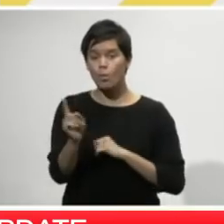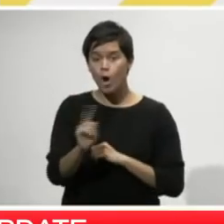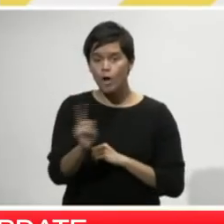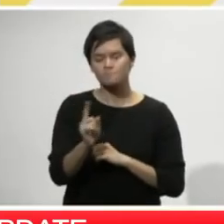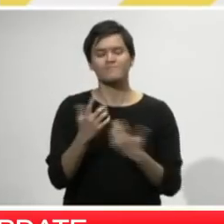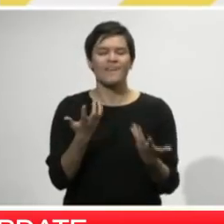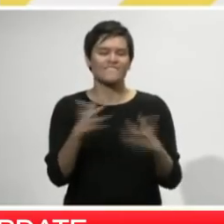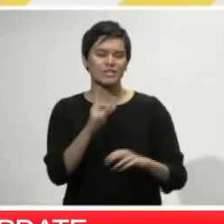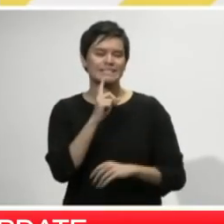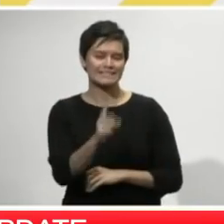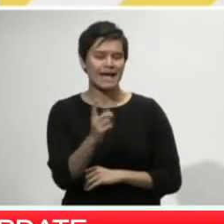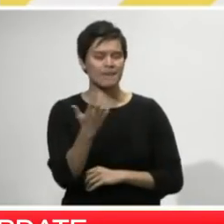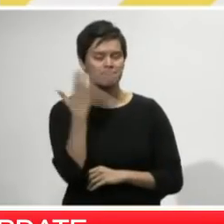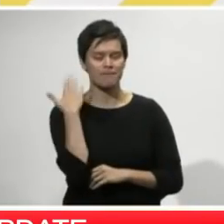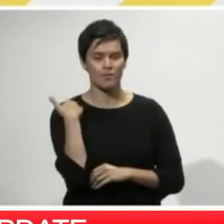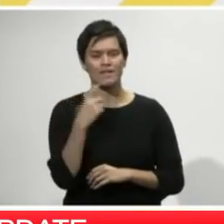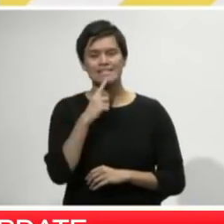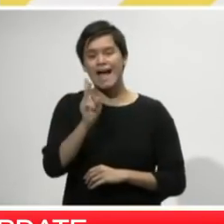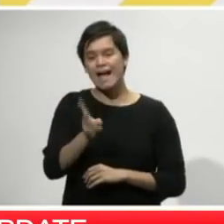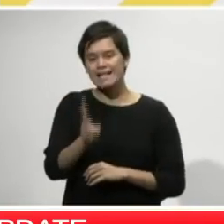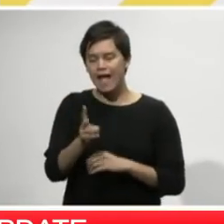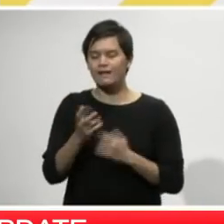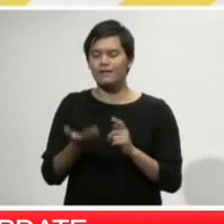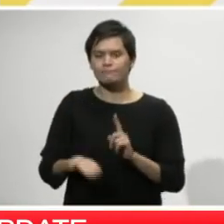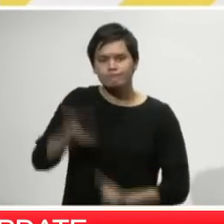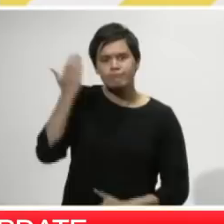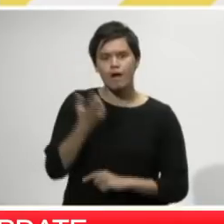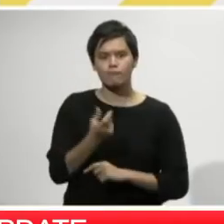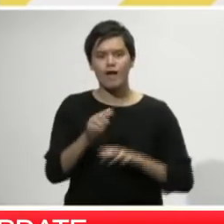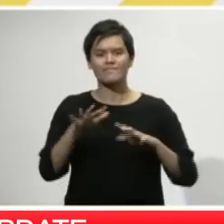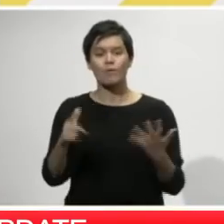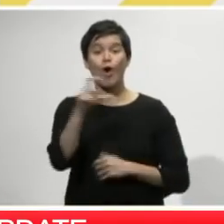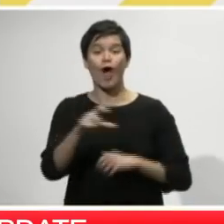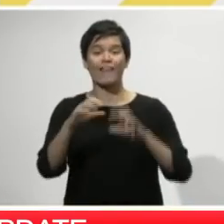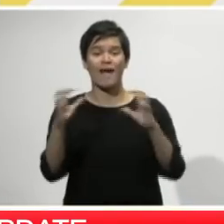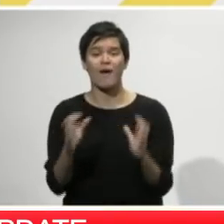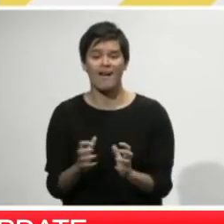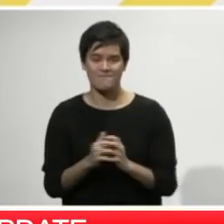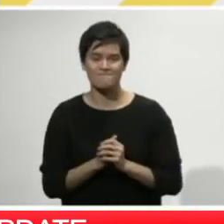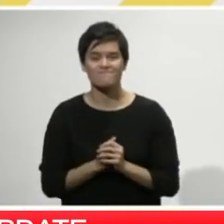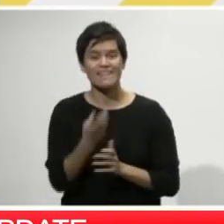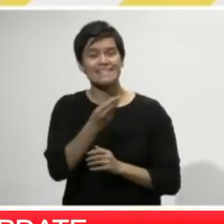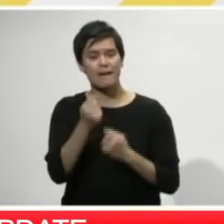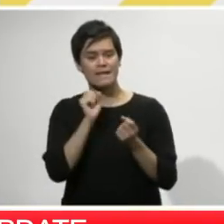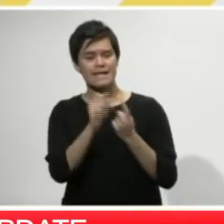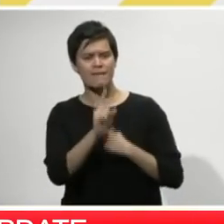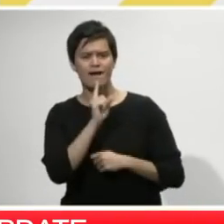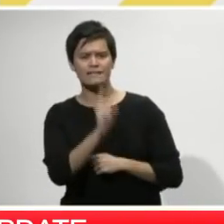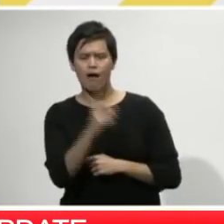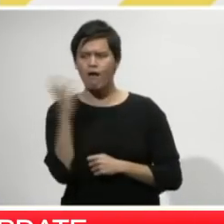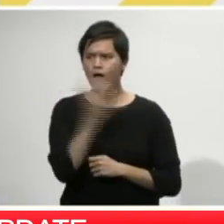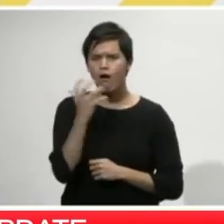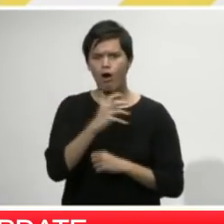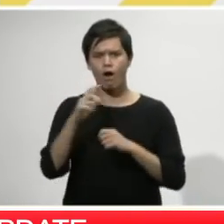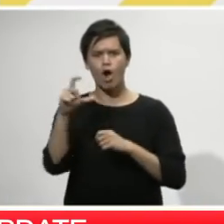as previously advertised, the high price of cauliflower, with some emails quoting $13